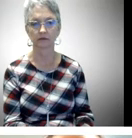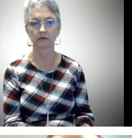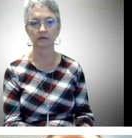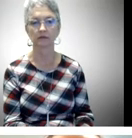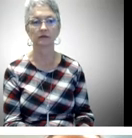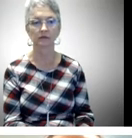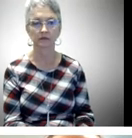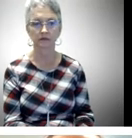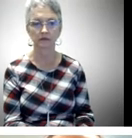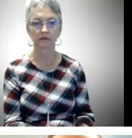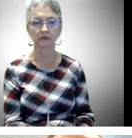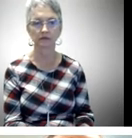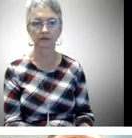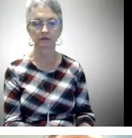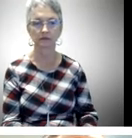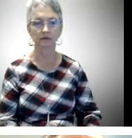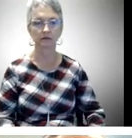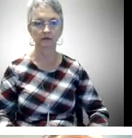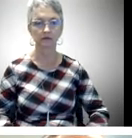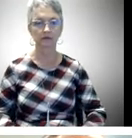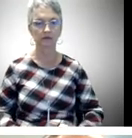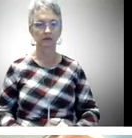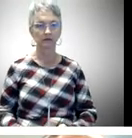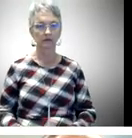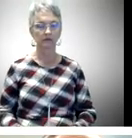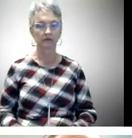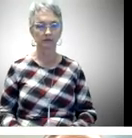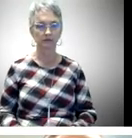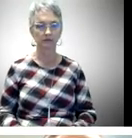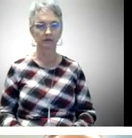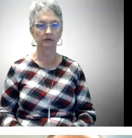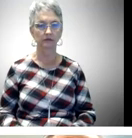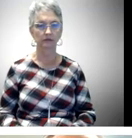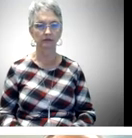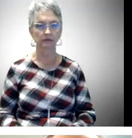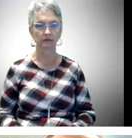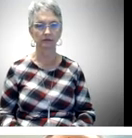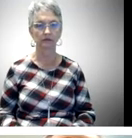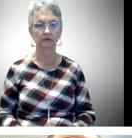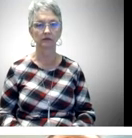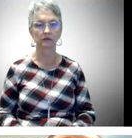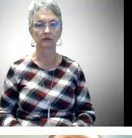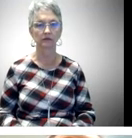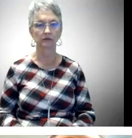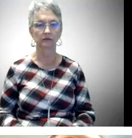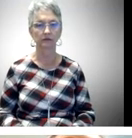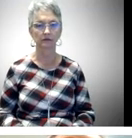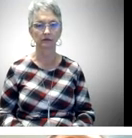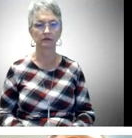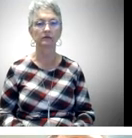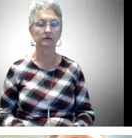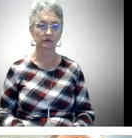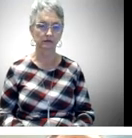guardianship. And I mean, and there's a wide array, not only supported decision making, but you can do powers of attorney, you can do special